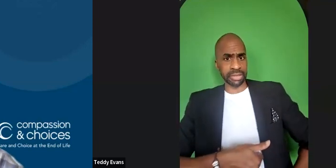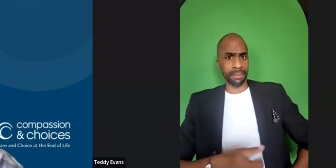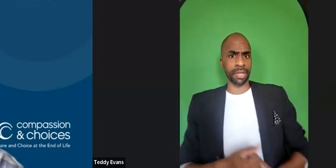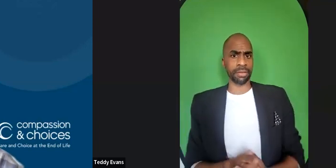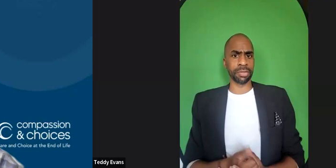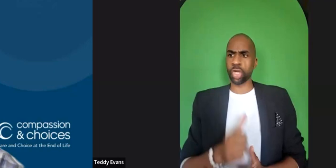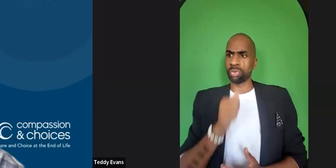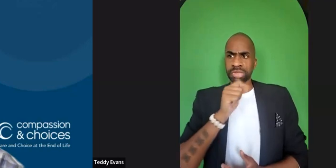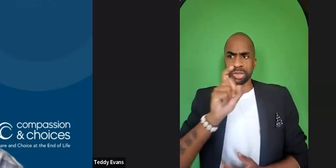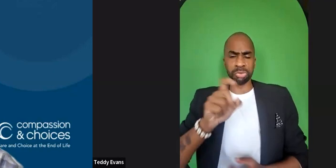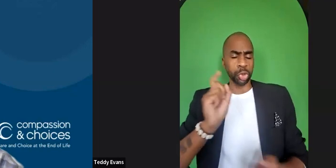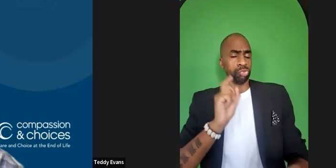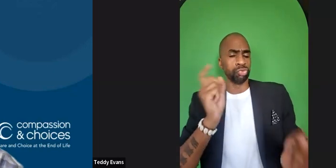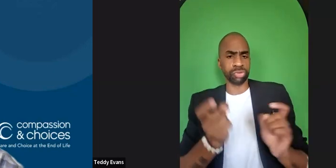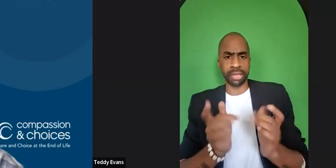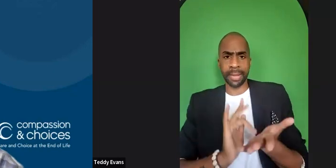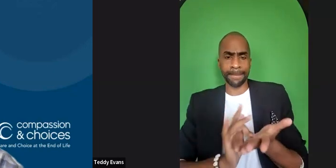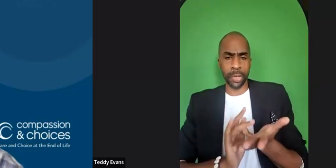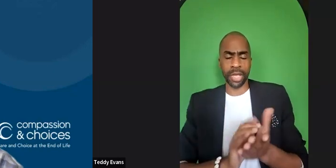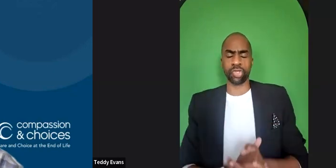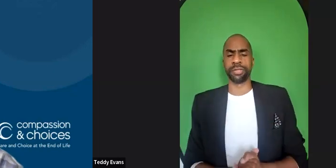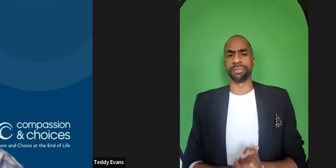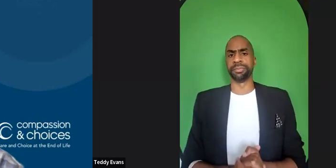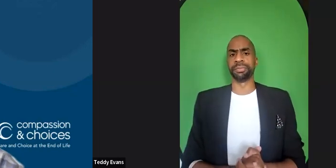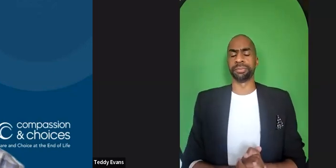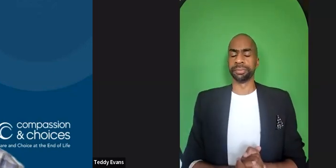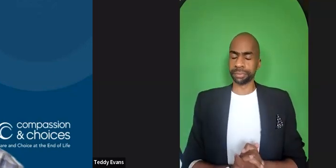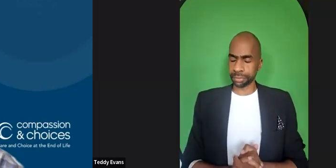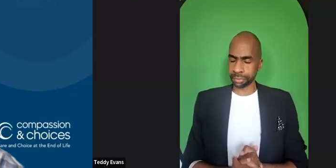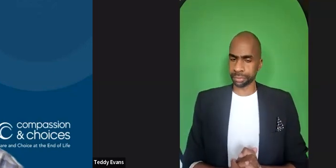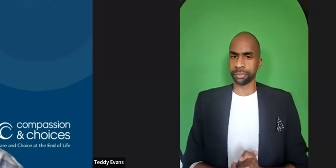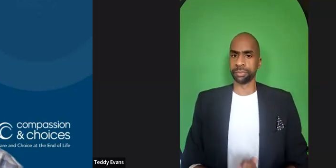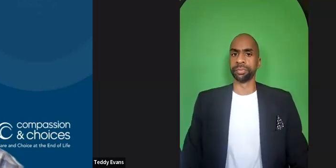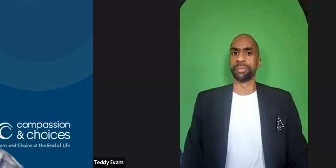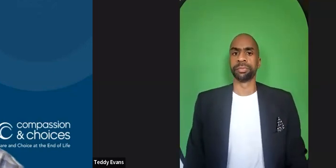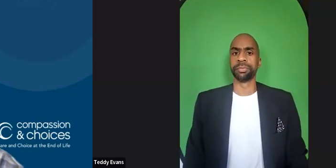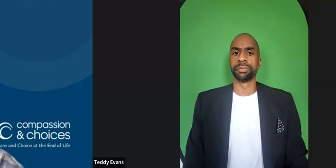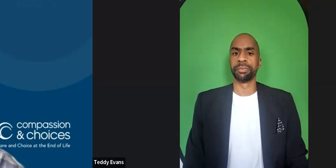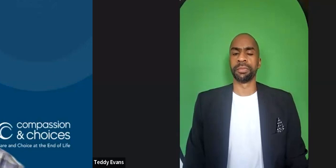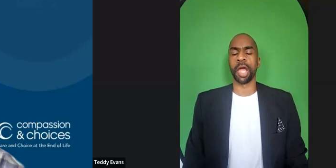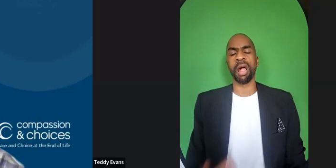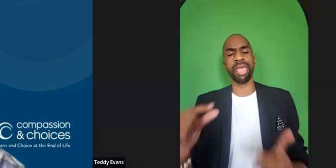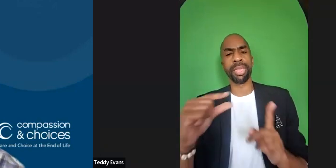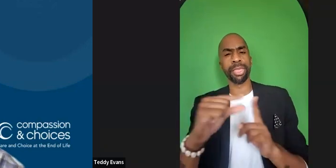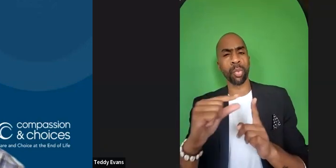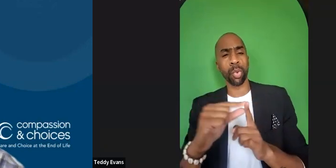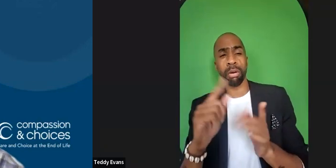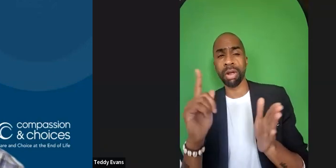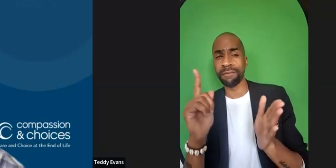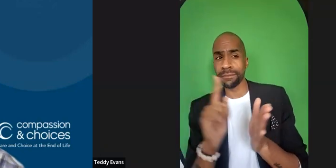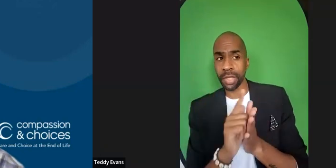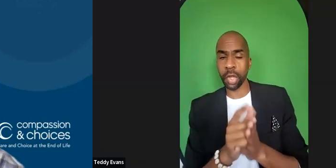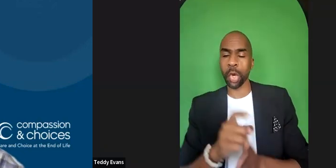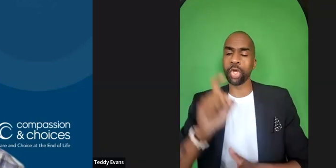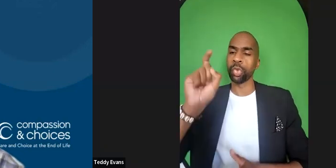the medications. Mm-hmm. And I'm not going to go into, you know, it's the verbiage of the law, and you know, you need a attending